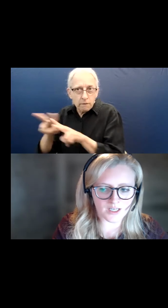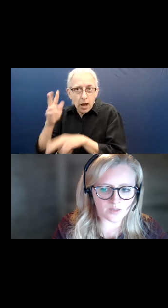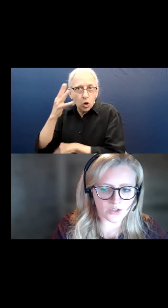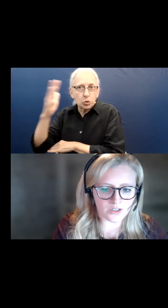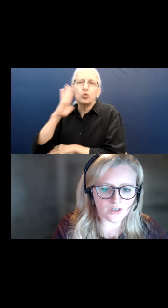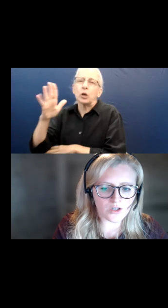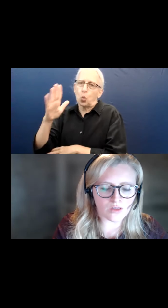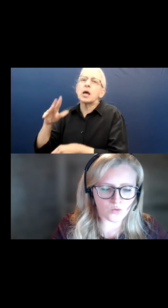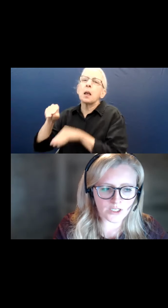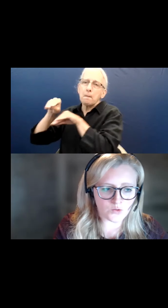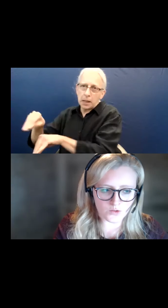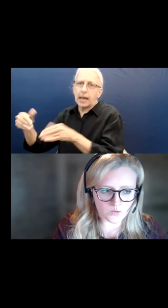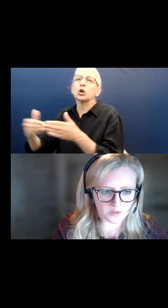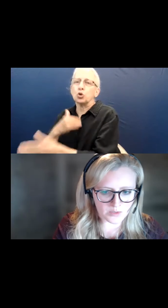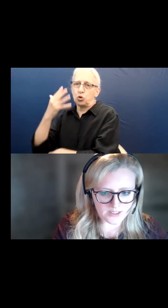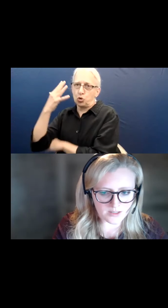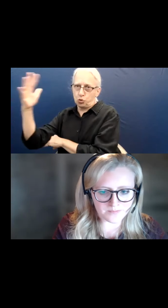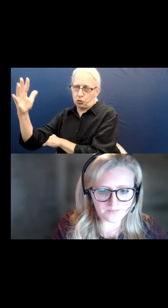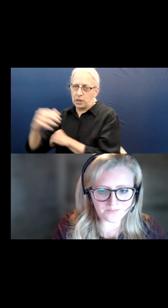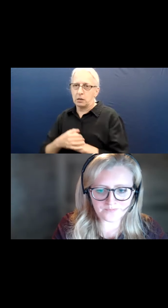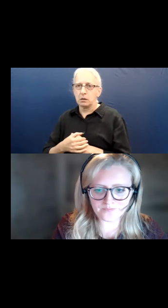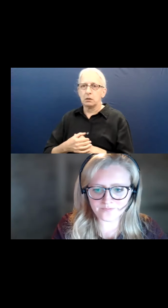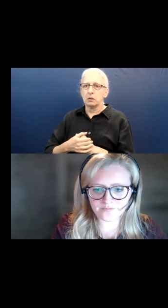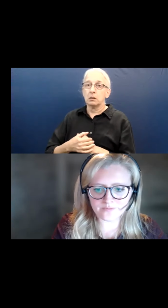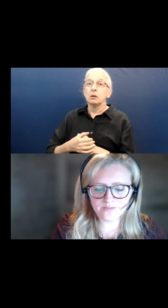inches in diameter, 3 new trees will be planted.